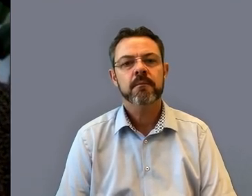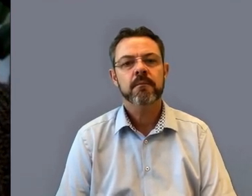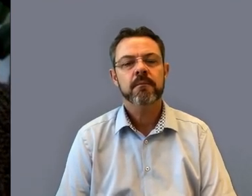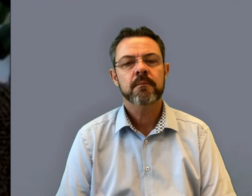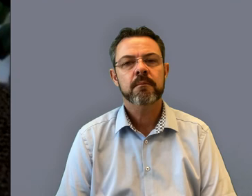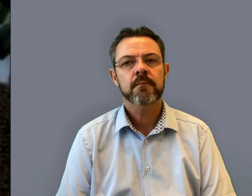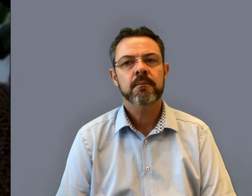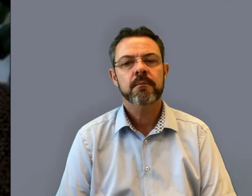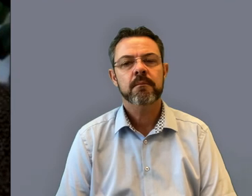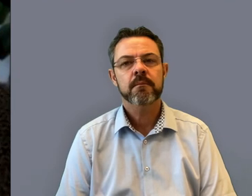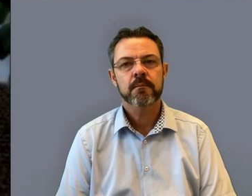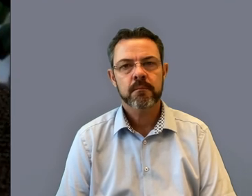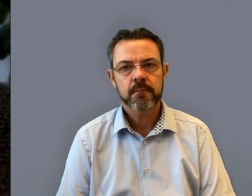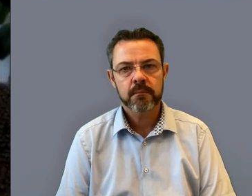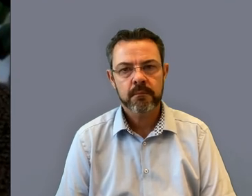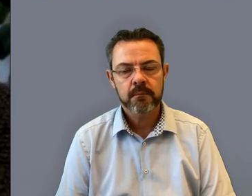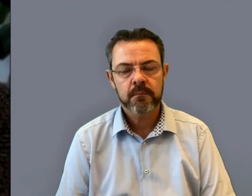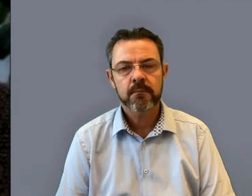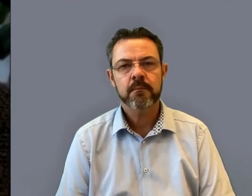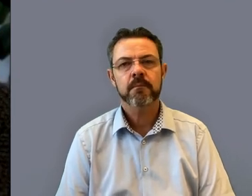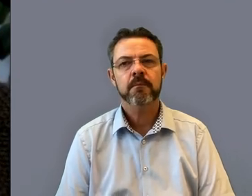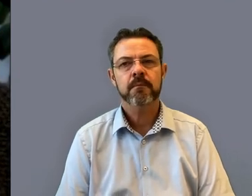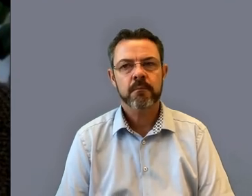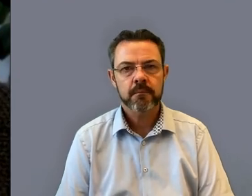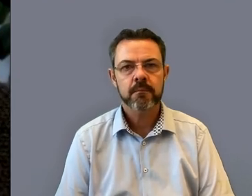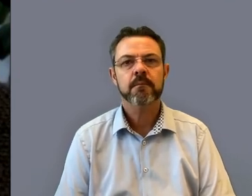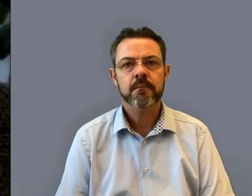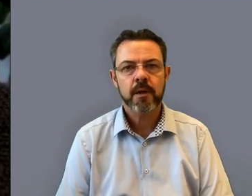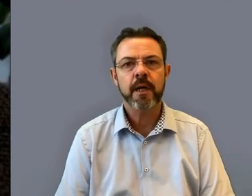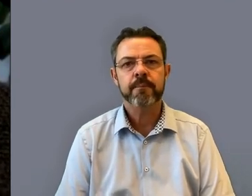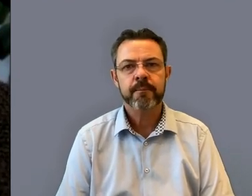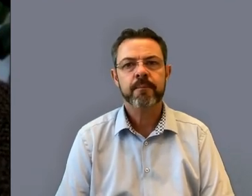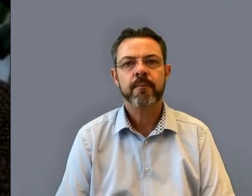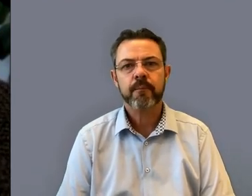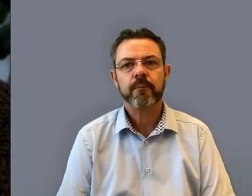that doesn't just react to these kind of strange events, but can exploit it.